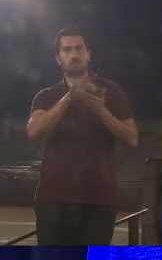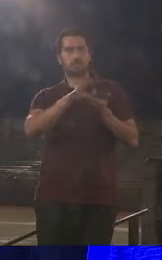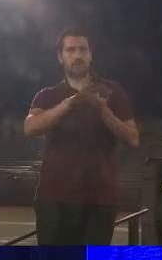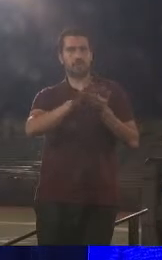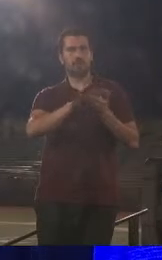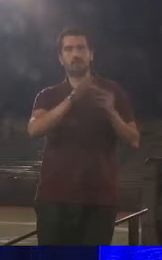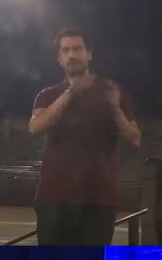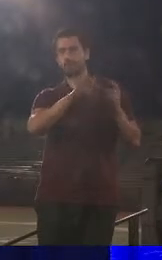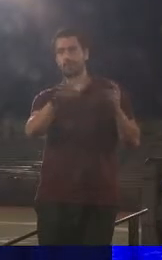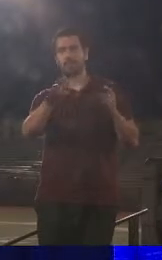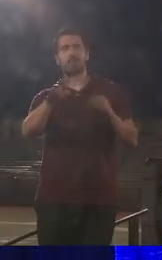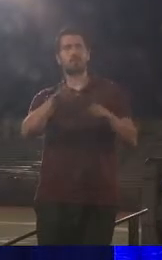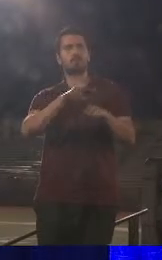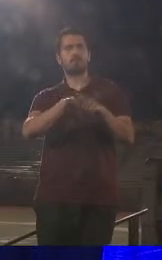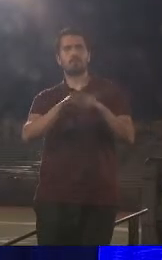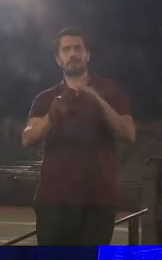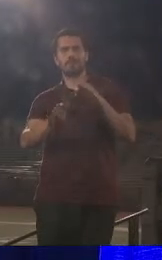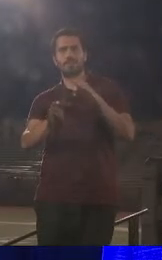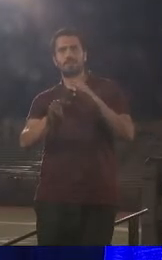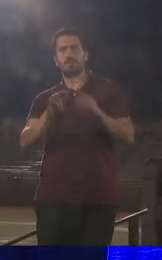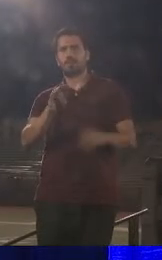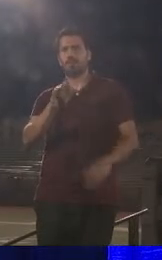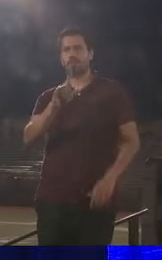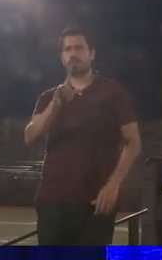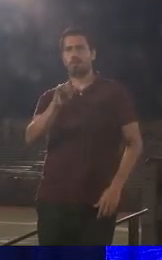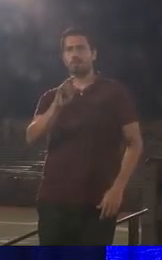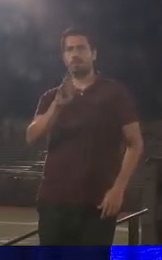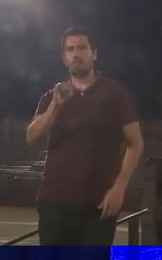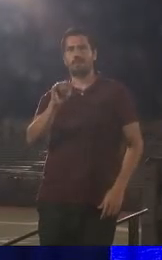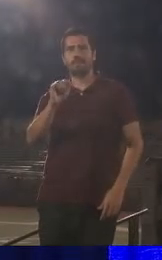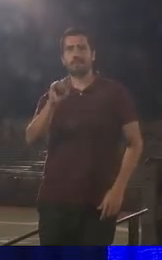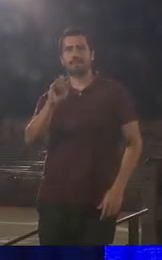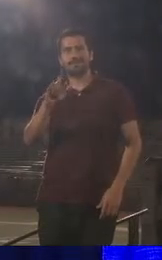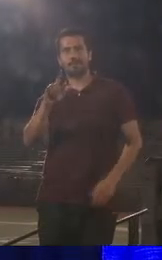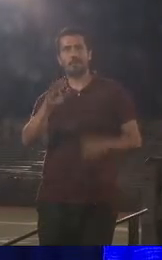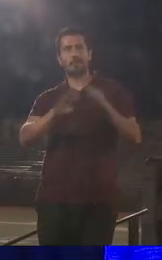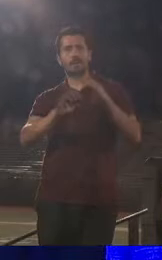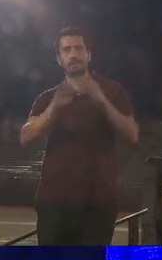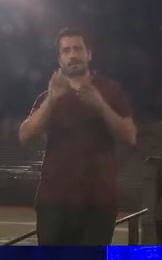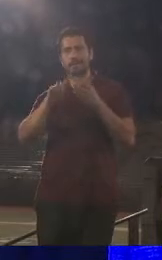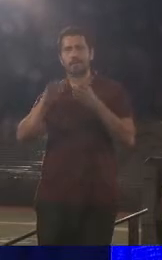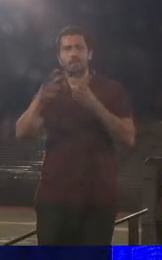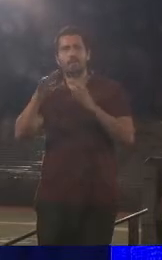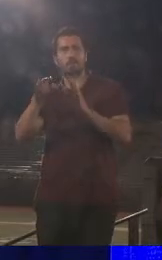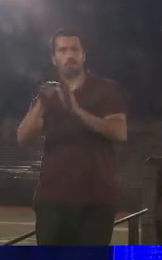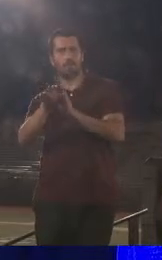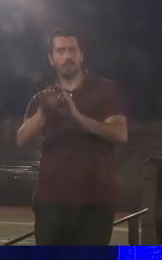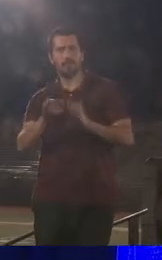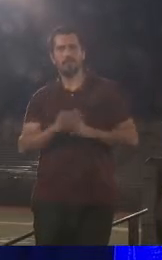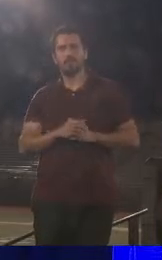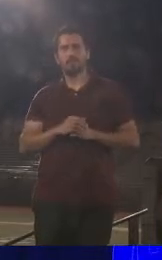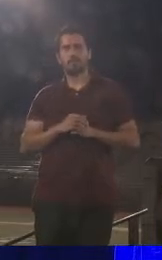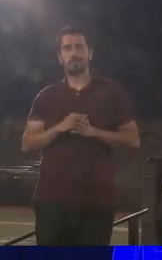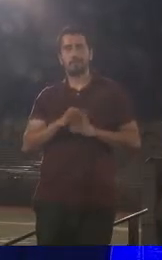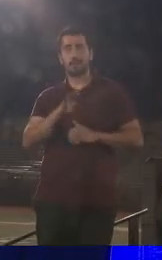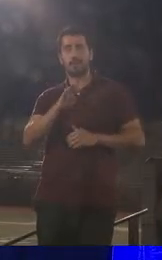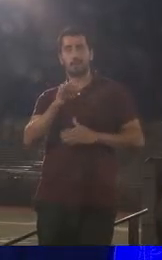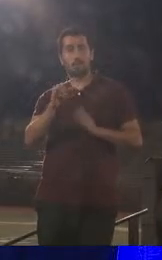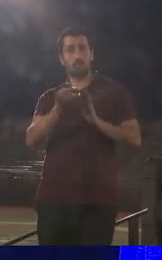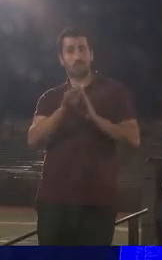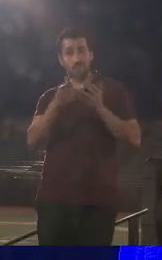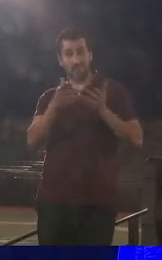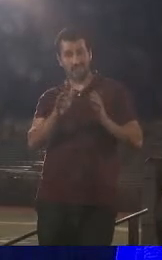into regular kindergarten at Laura Steele Elementary and attended until fourth grade. After fourth